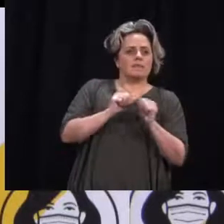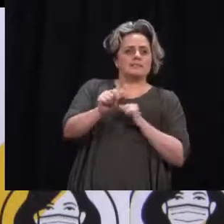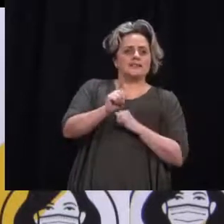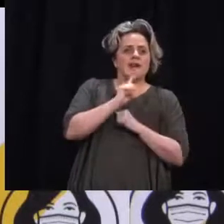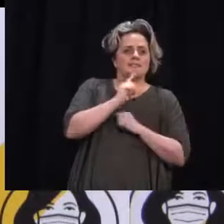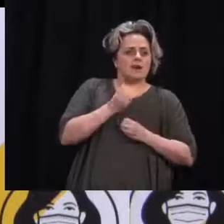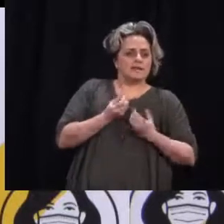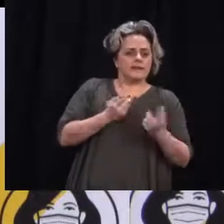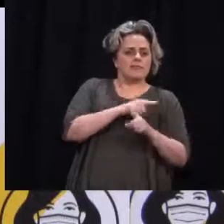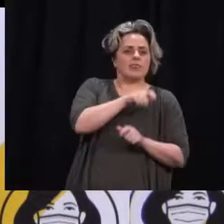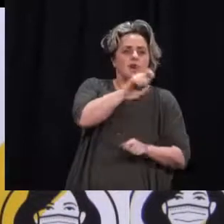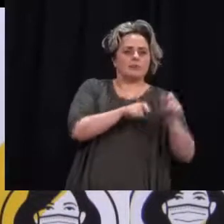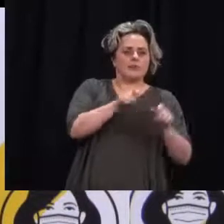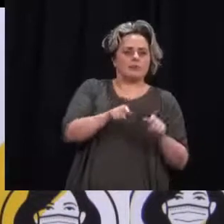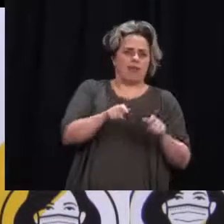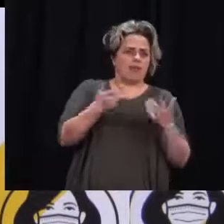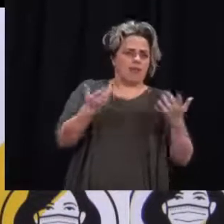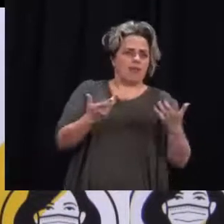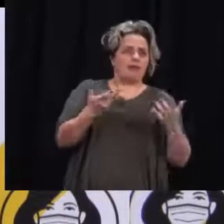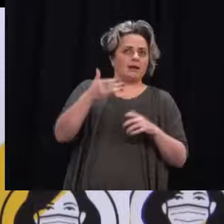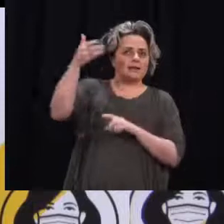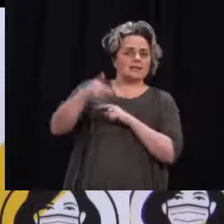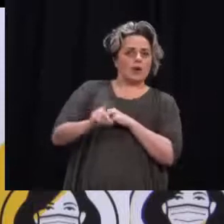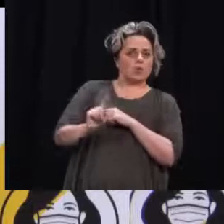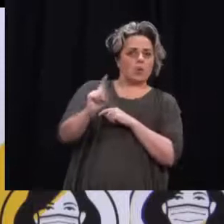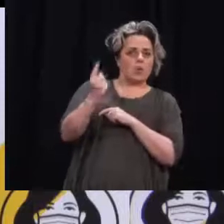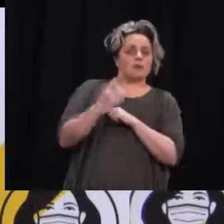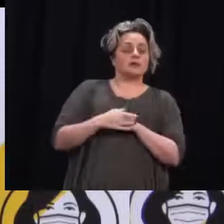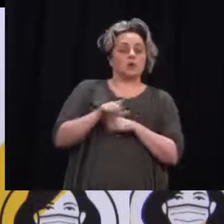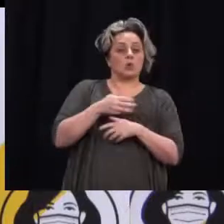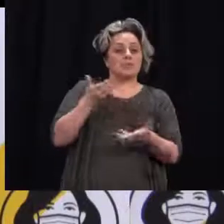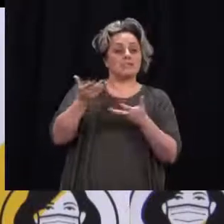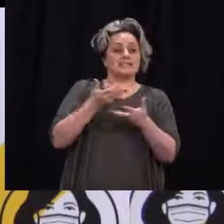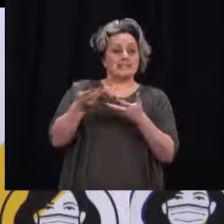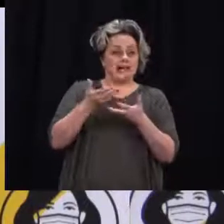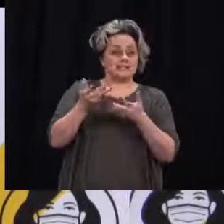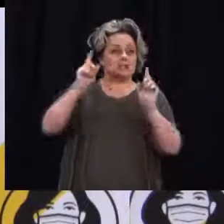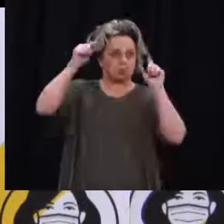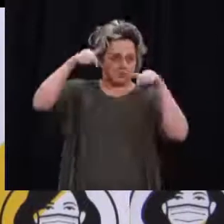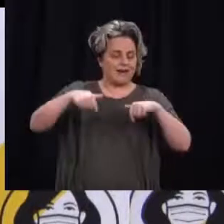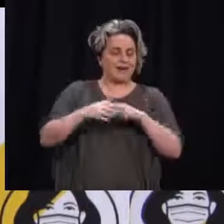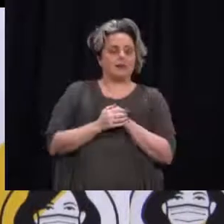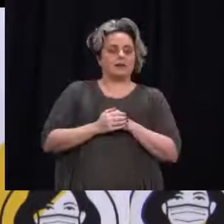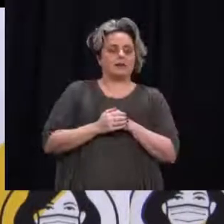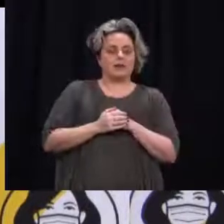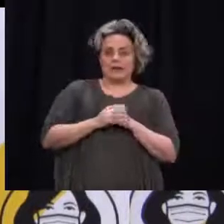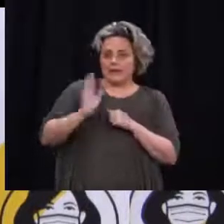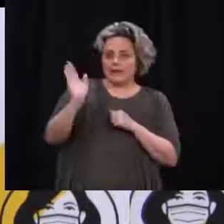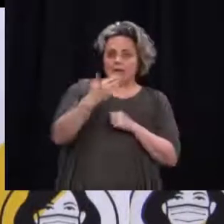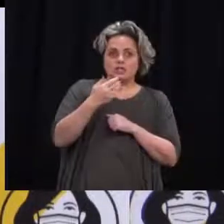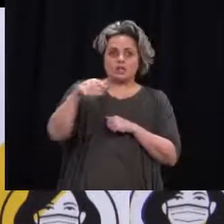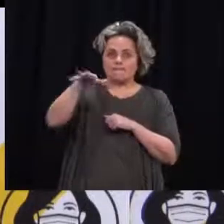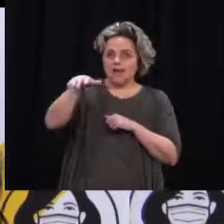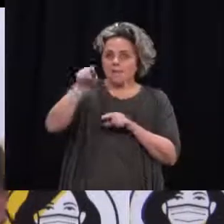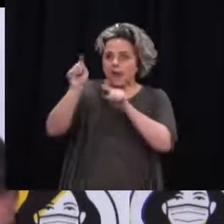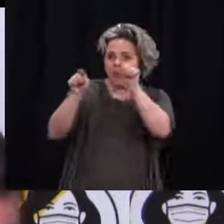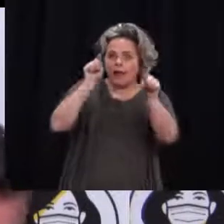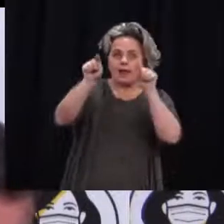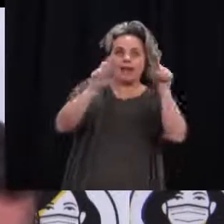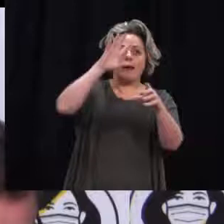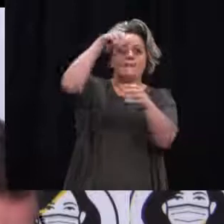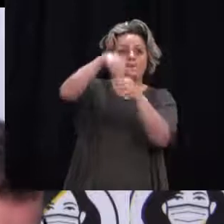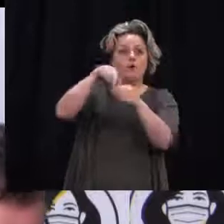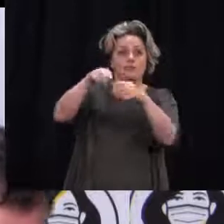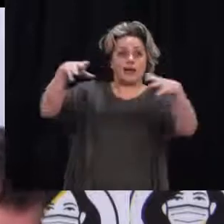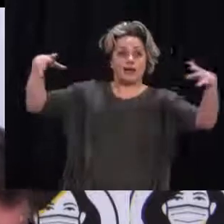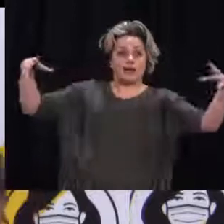in South Auckland? Yes, and we discussed this with the Public Health Unit today, that every one of those families that is involved in that